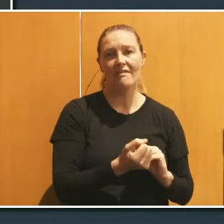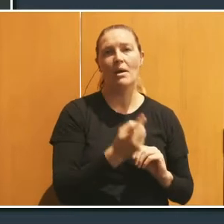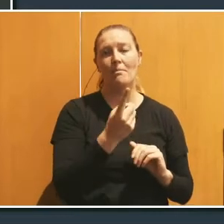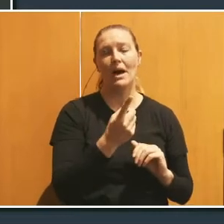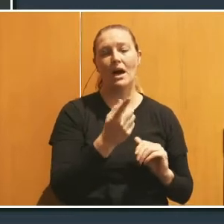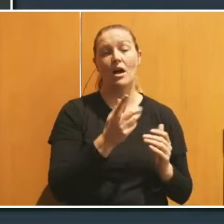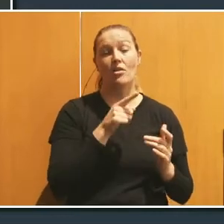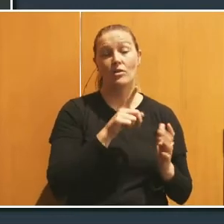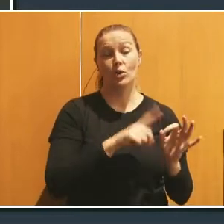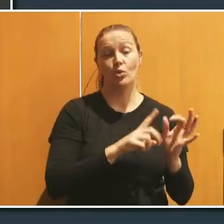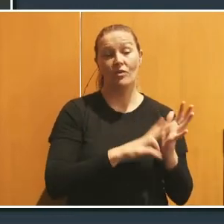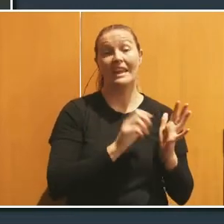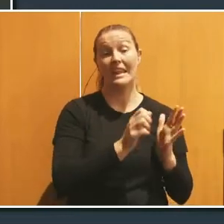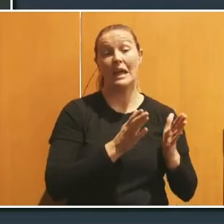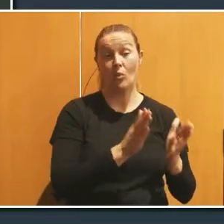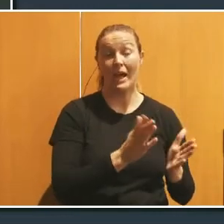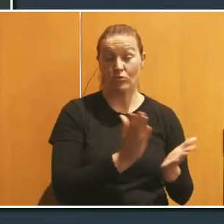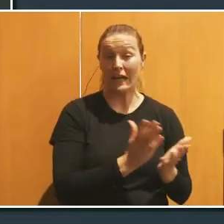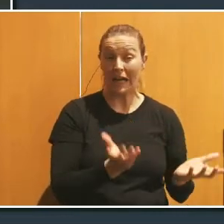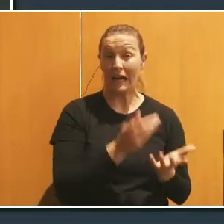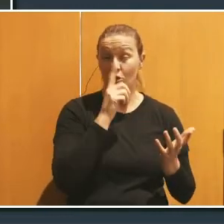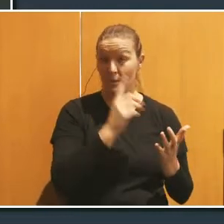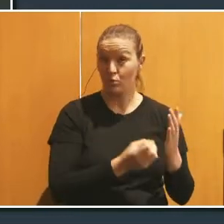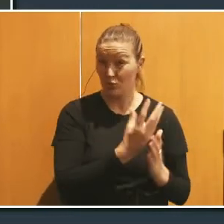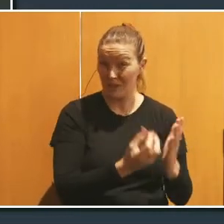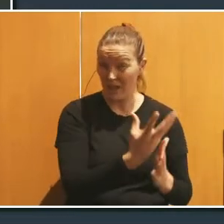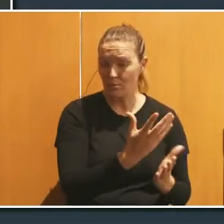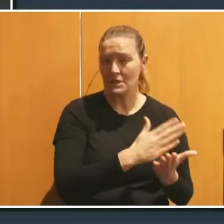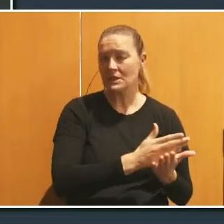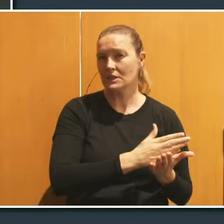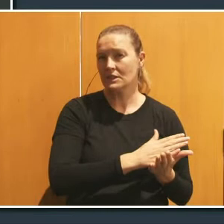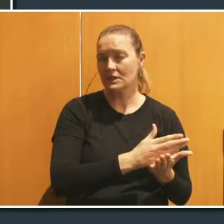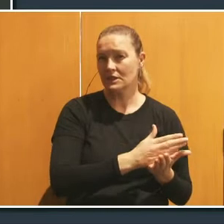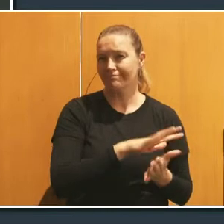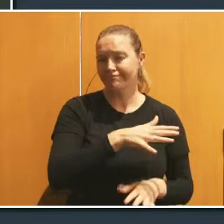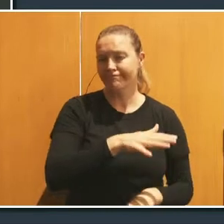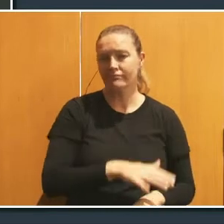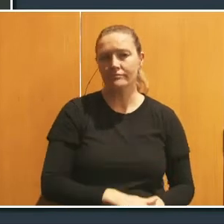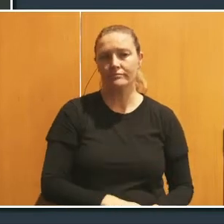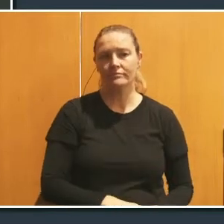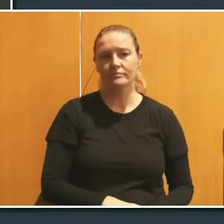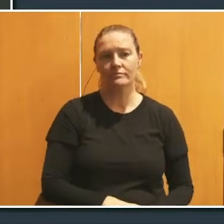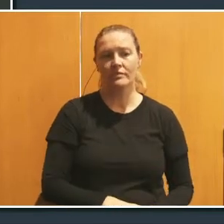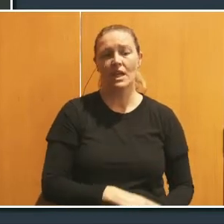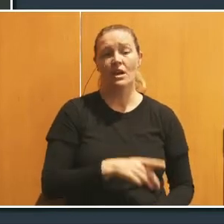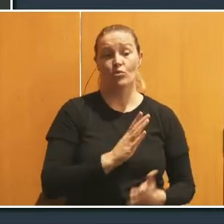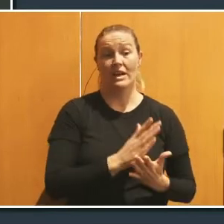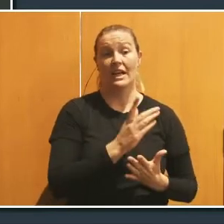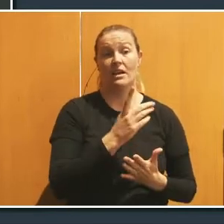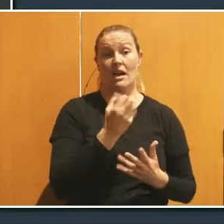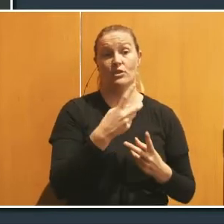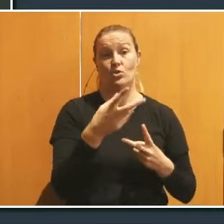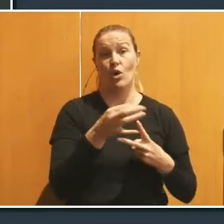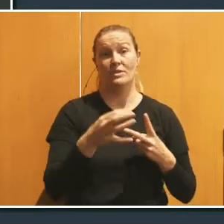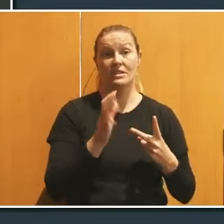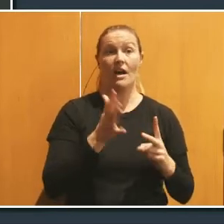much encourages people to get on and do it versus kind of either forces them to do it or